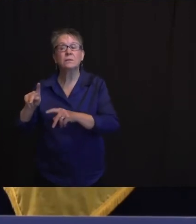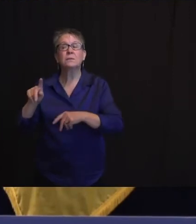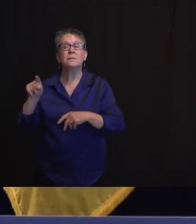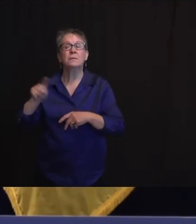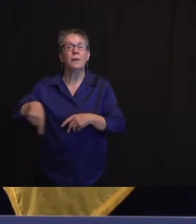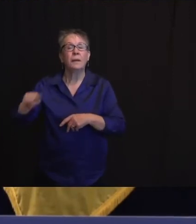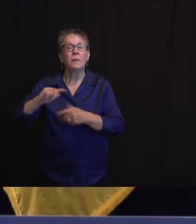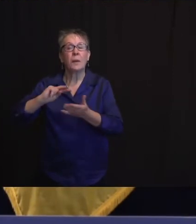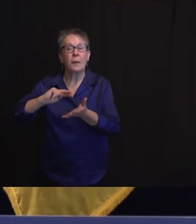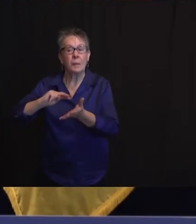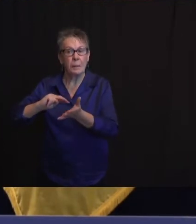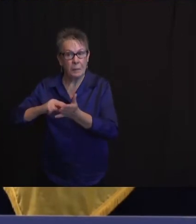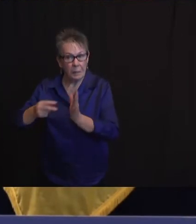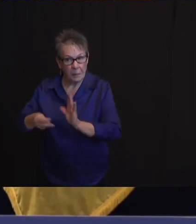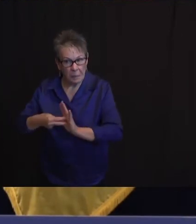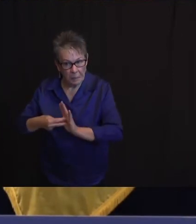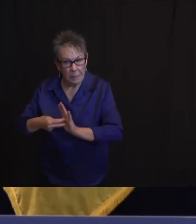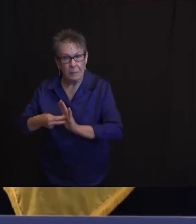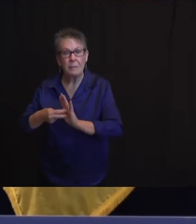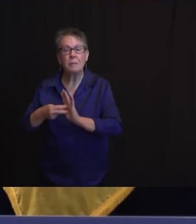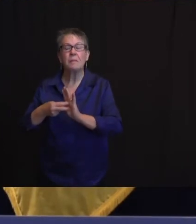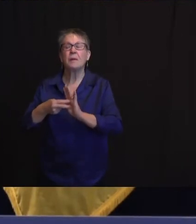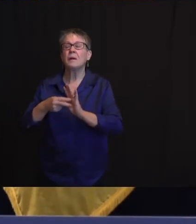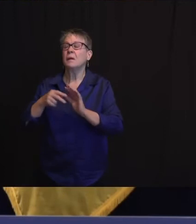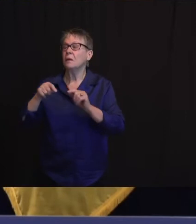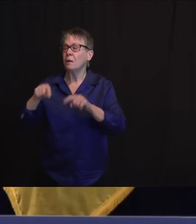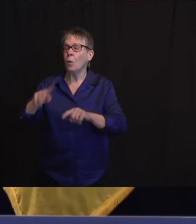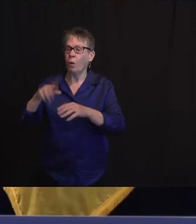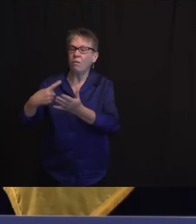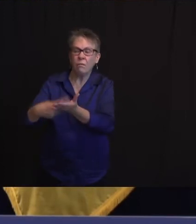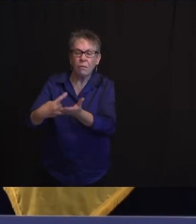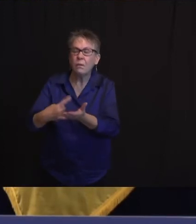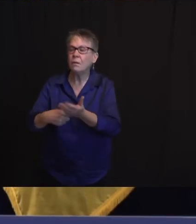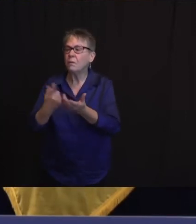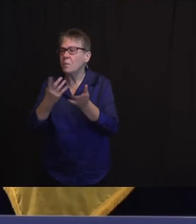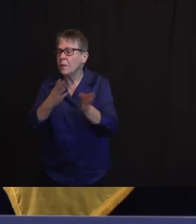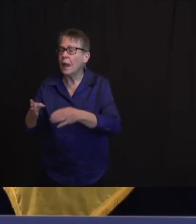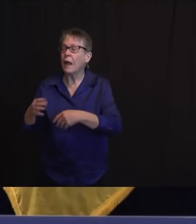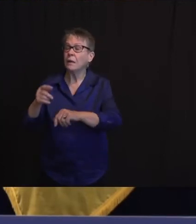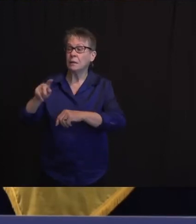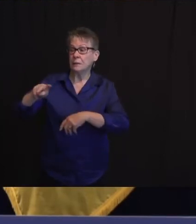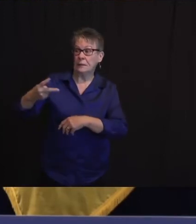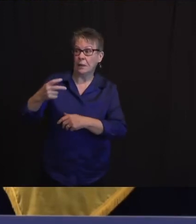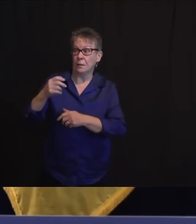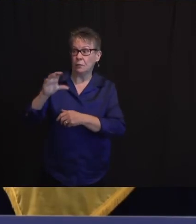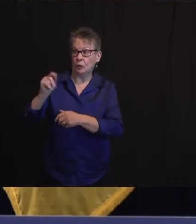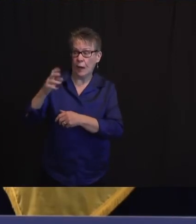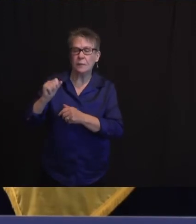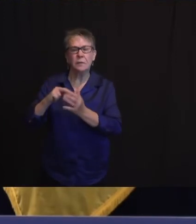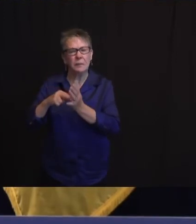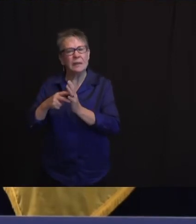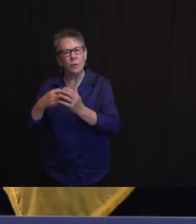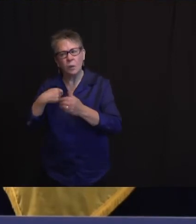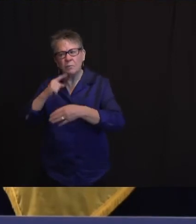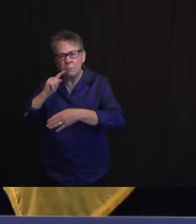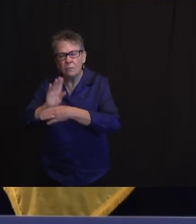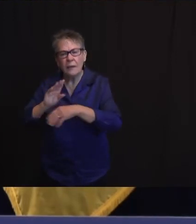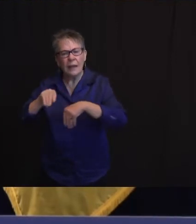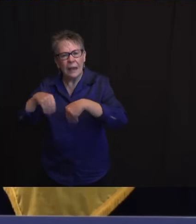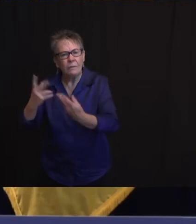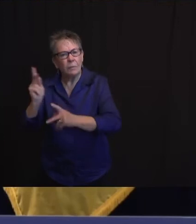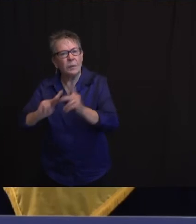the state that gives folks, if they deserve it, a second chance. Thank you. So with that, thank you